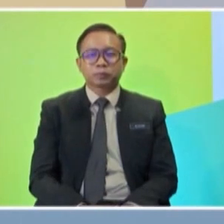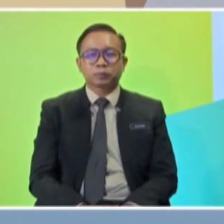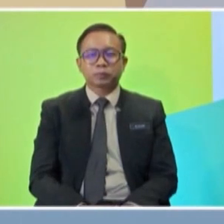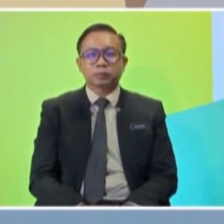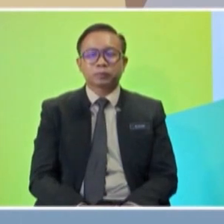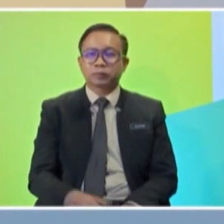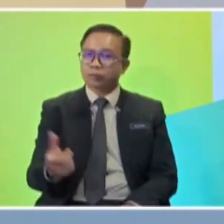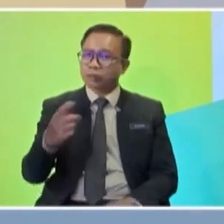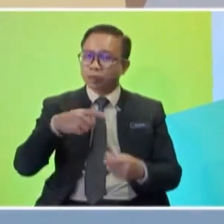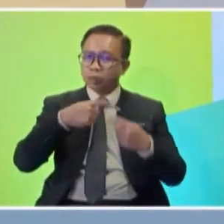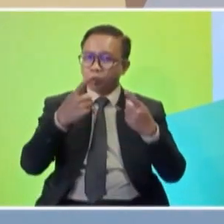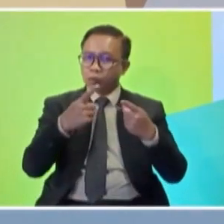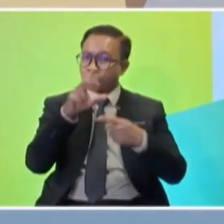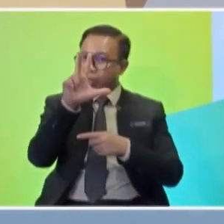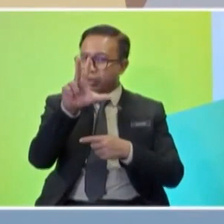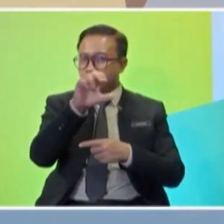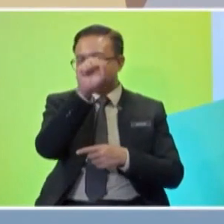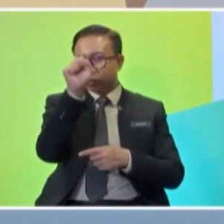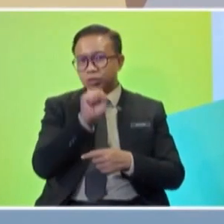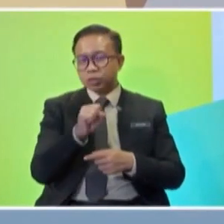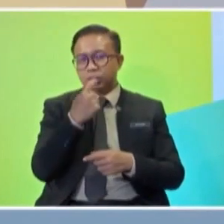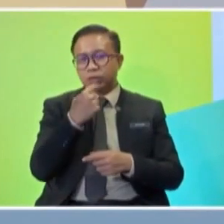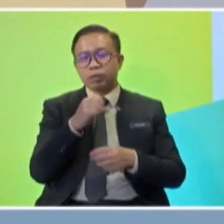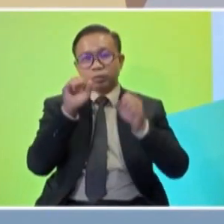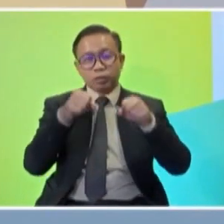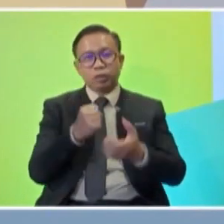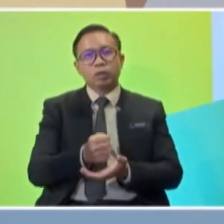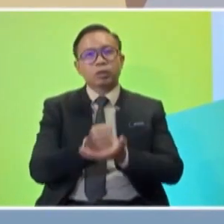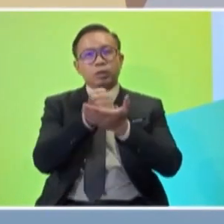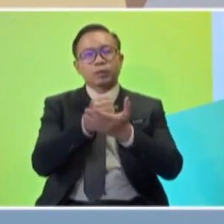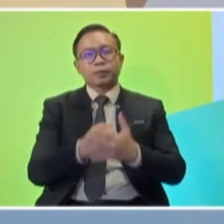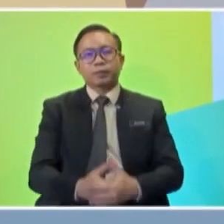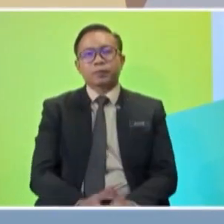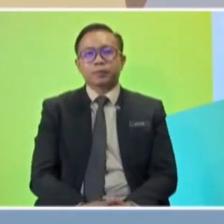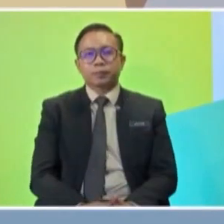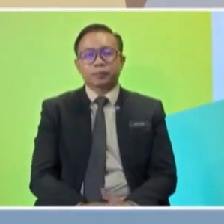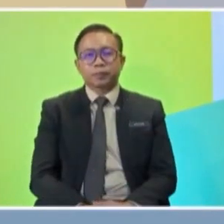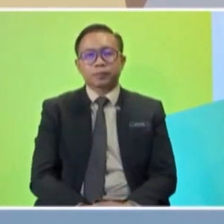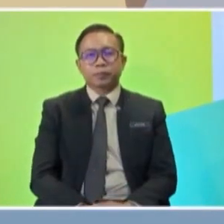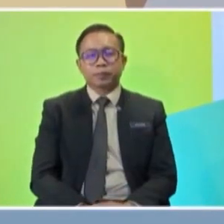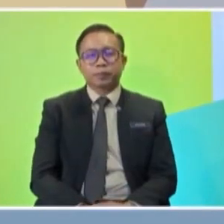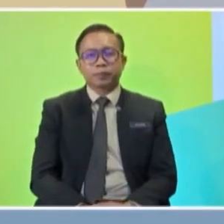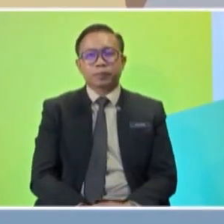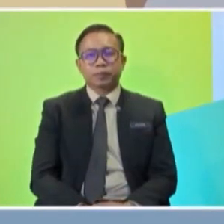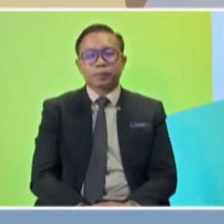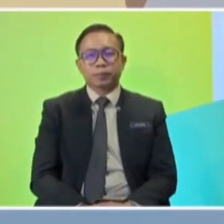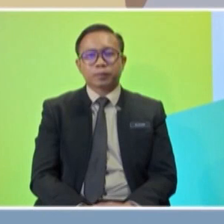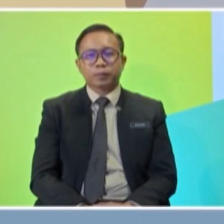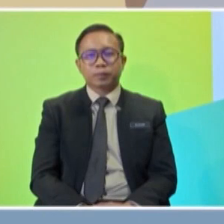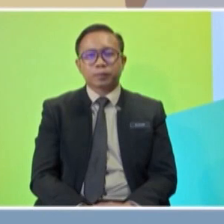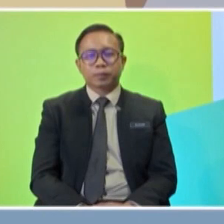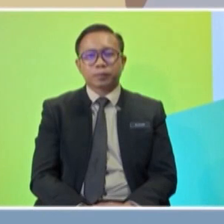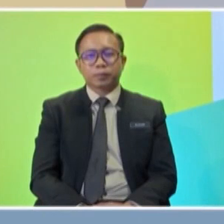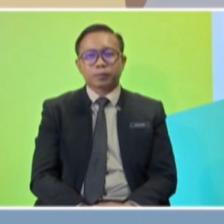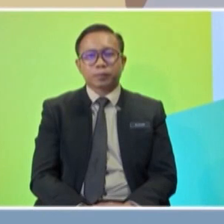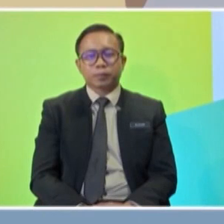Alright, now let's go for the third question. Who can help me on the third question? Yes, Nurul. Thank you,